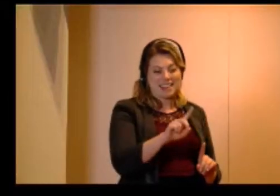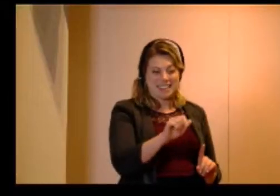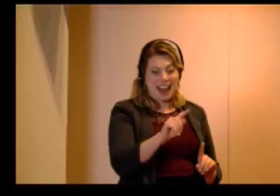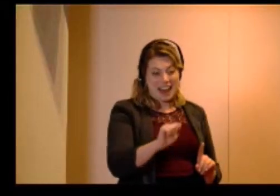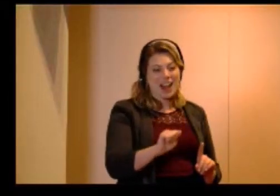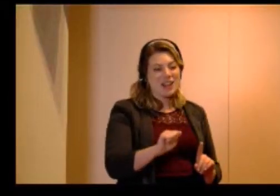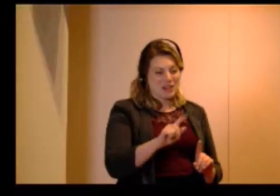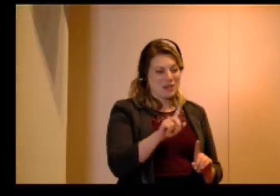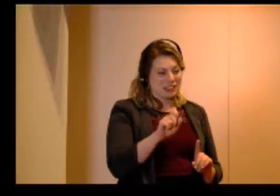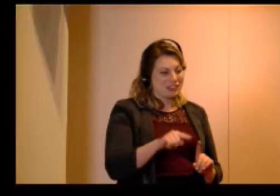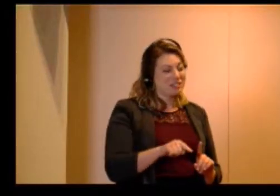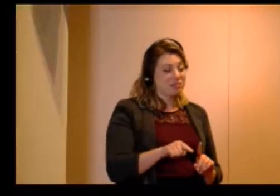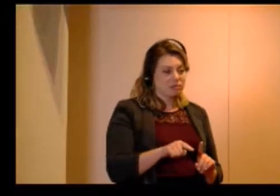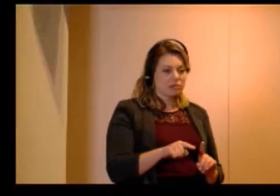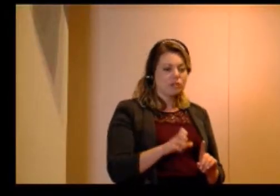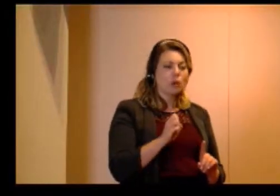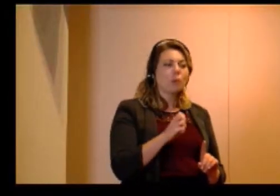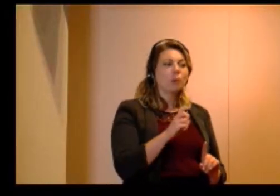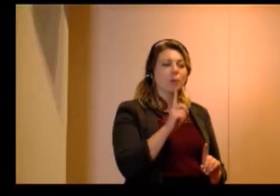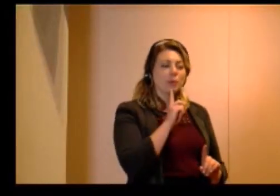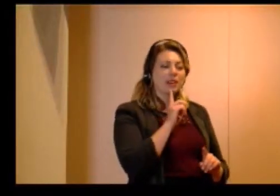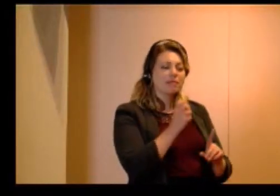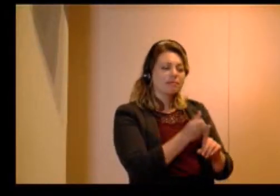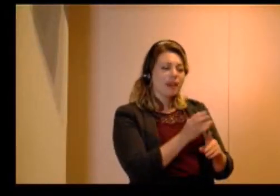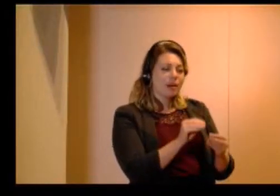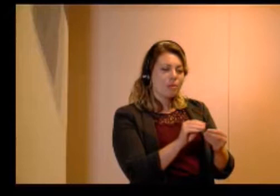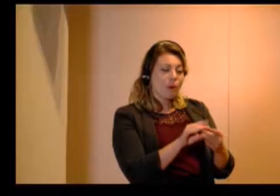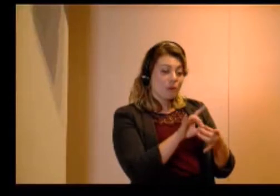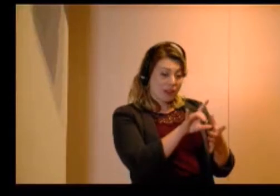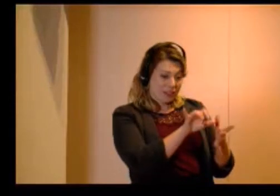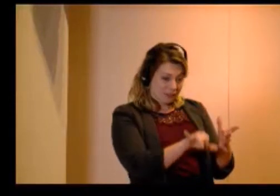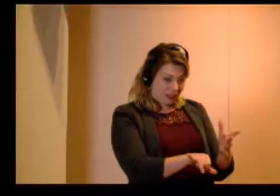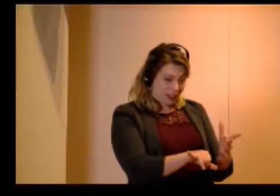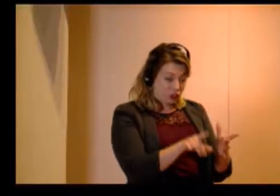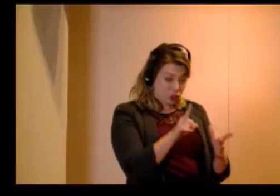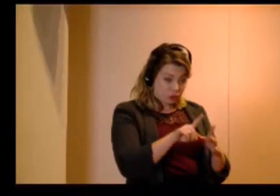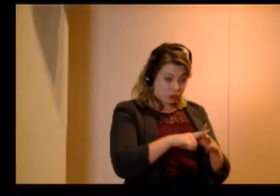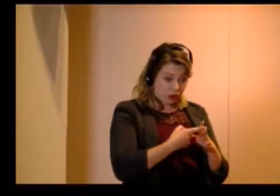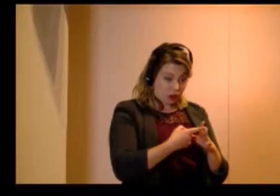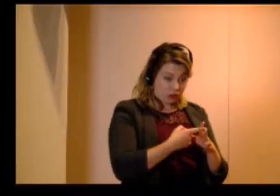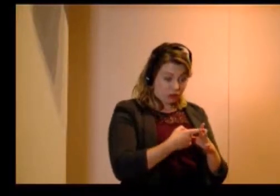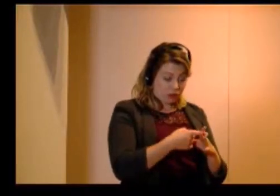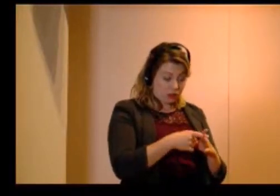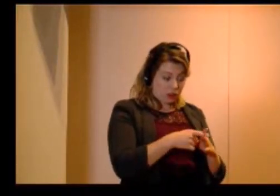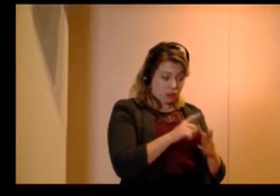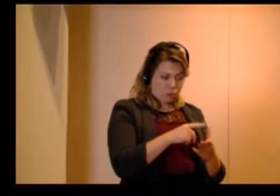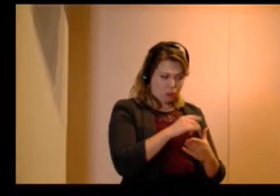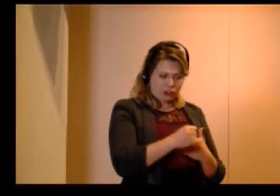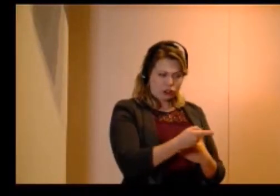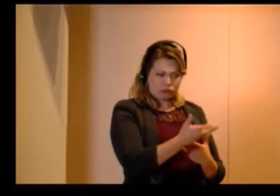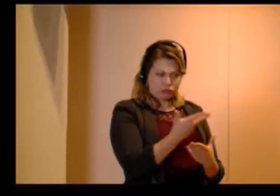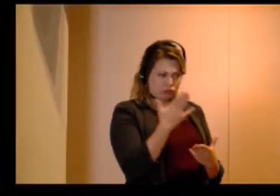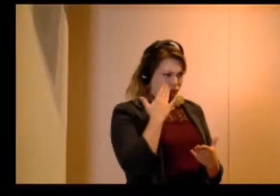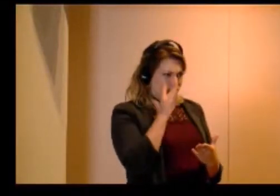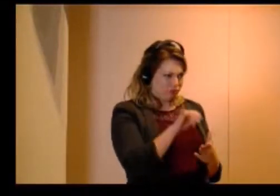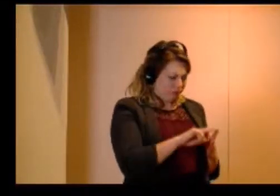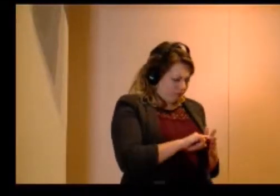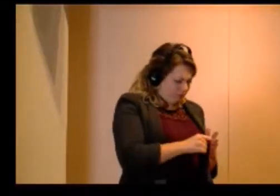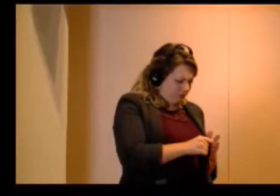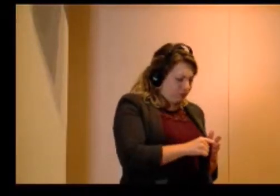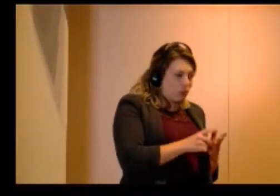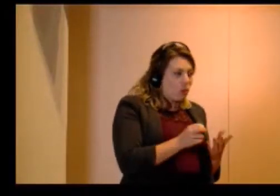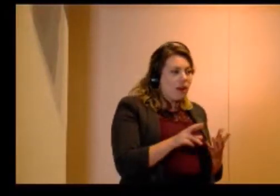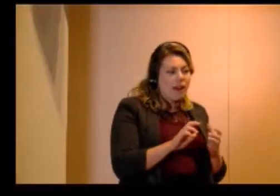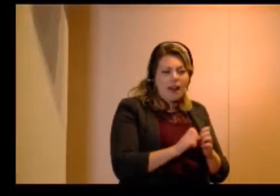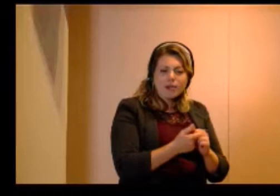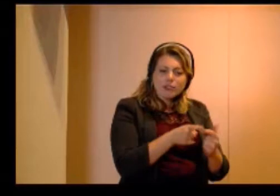So I just want, diving more into that, as you started the project, is that something you knew from the very beginning? Is it, how